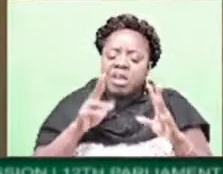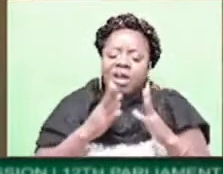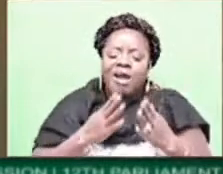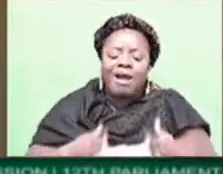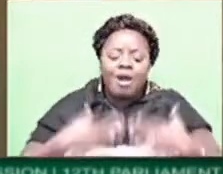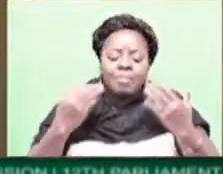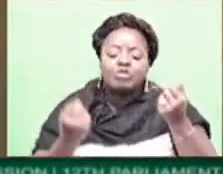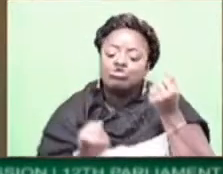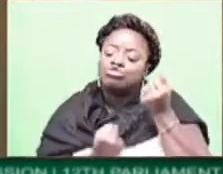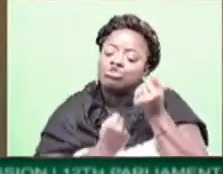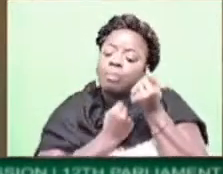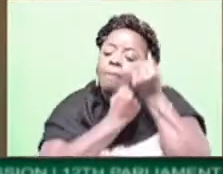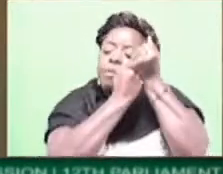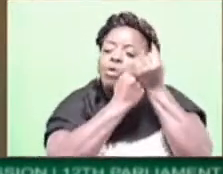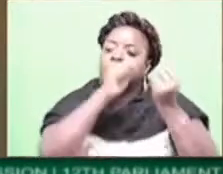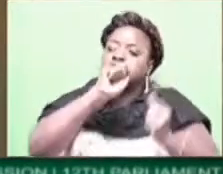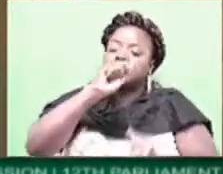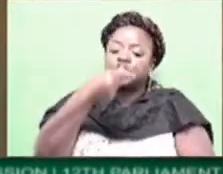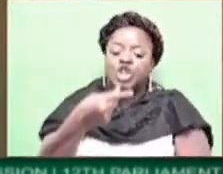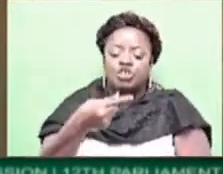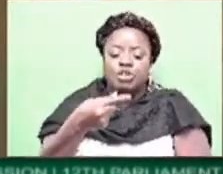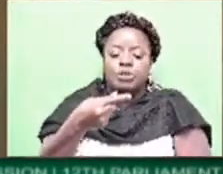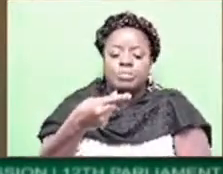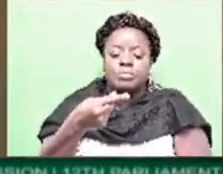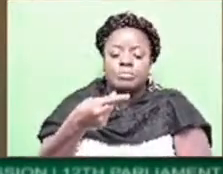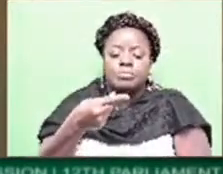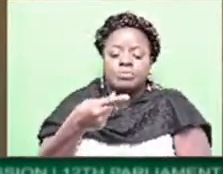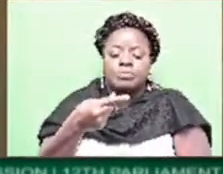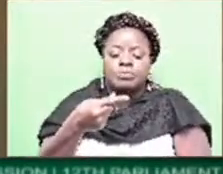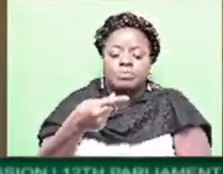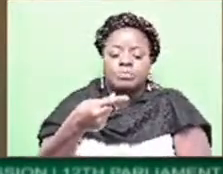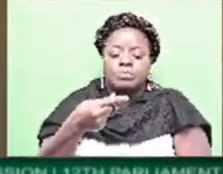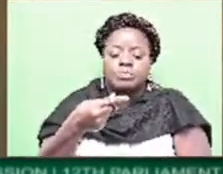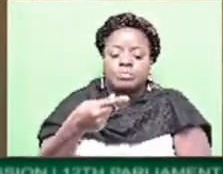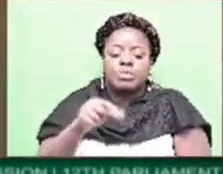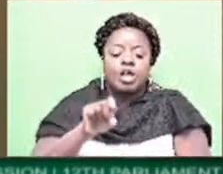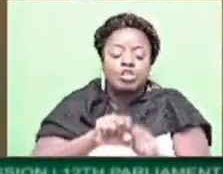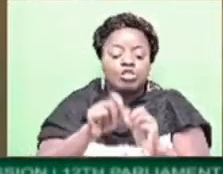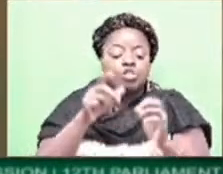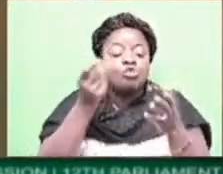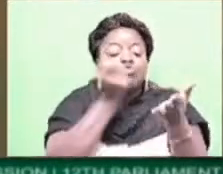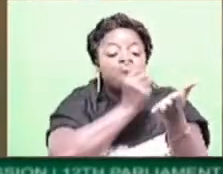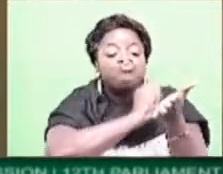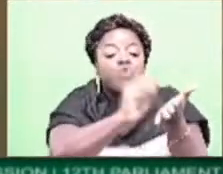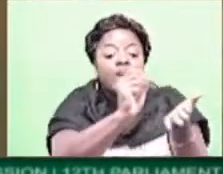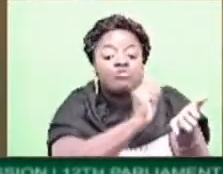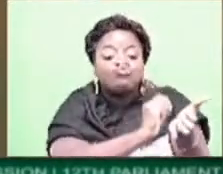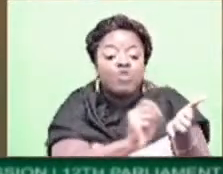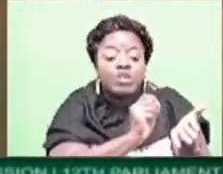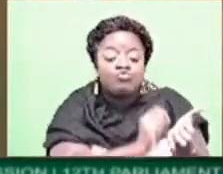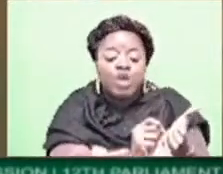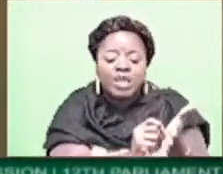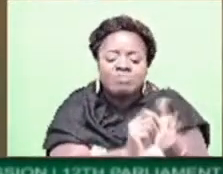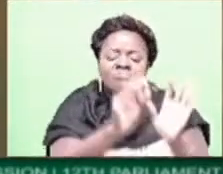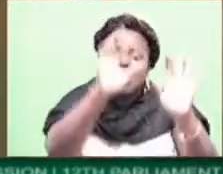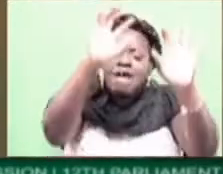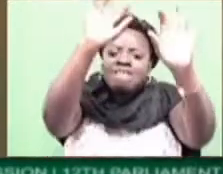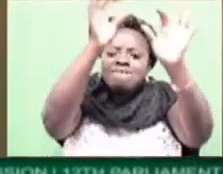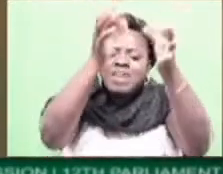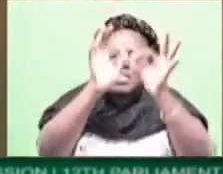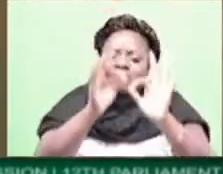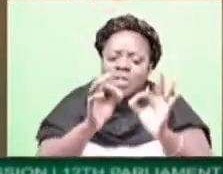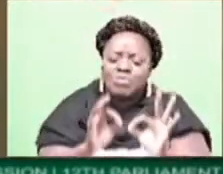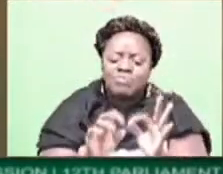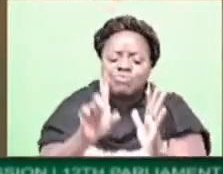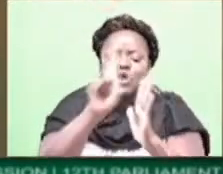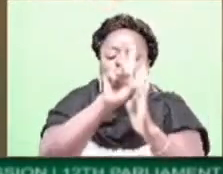Honourable Attorney General in his efforts to find the legislative fix to make the wearing of masks,